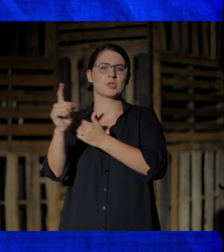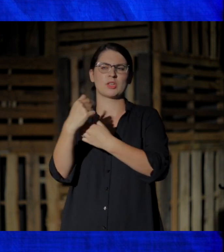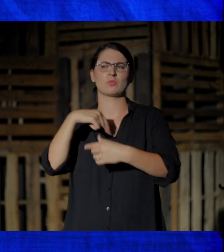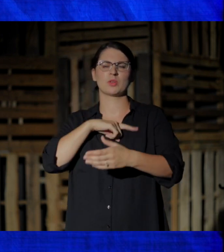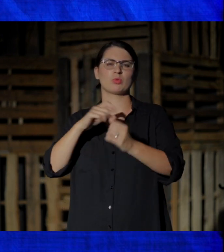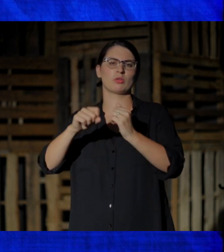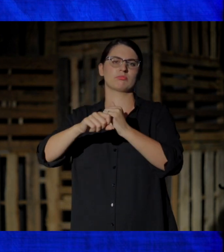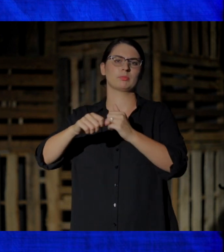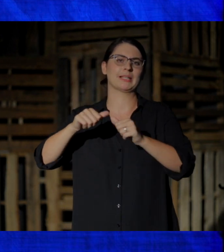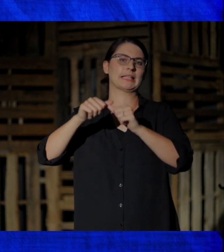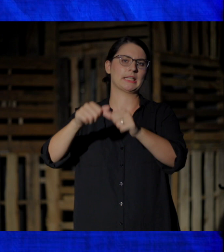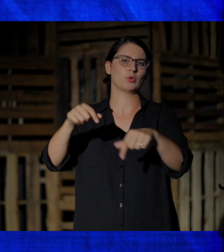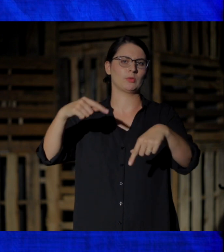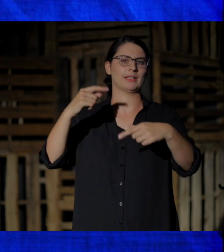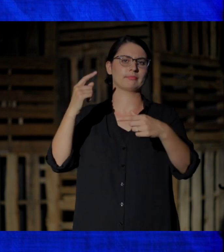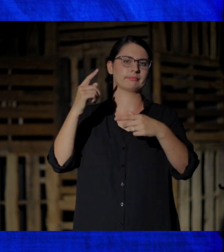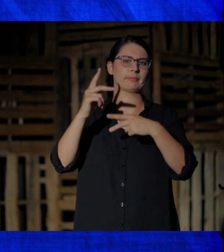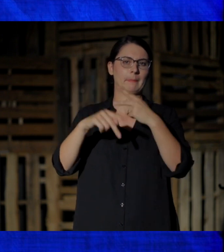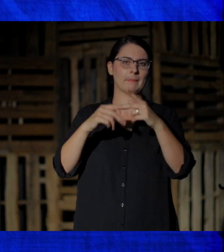you paralyzed?